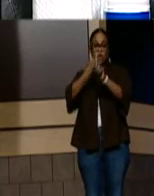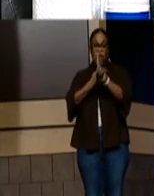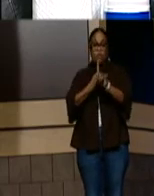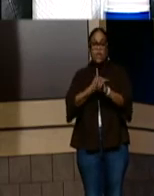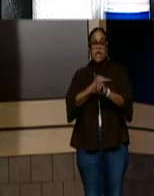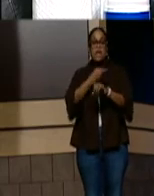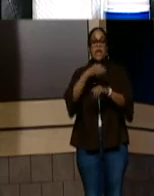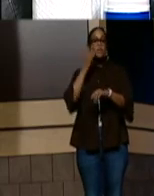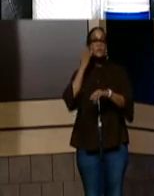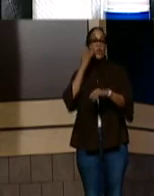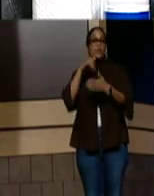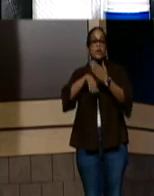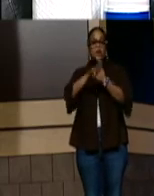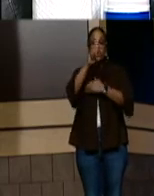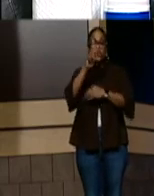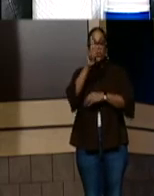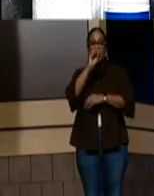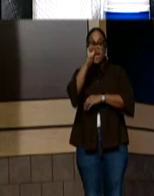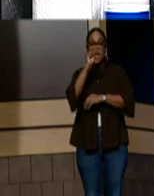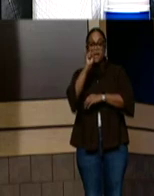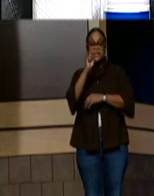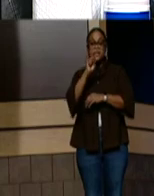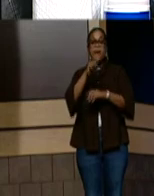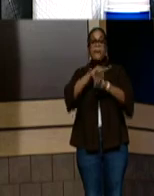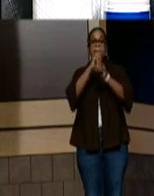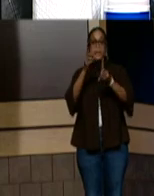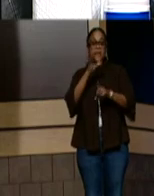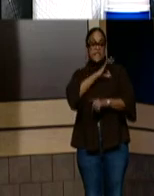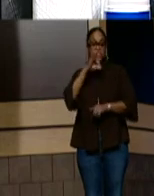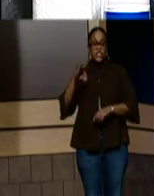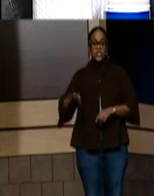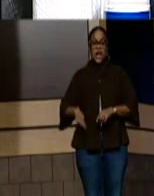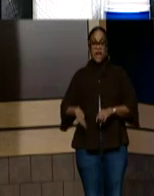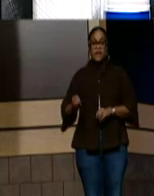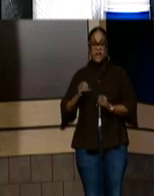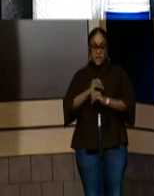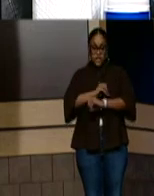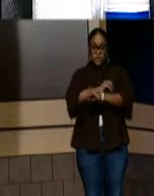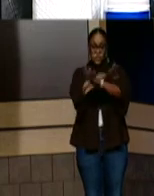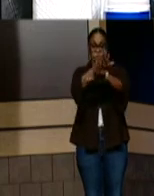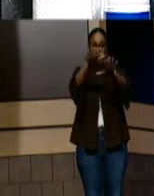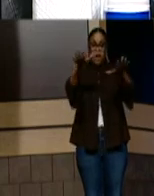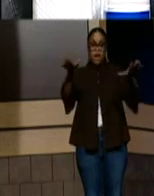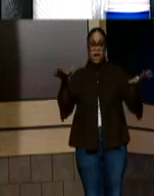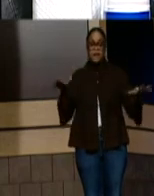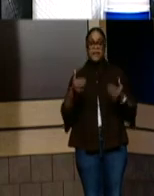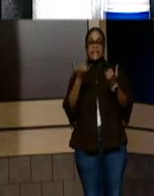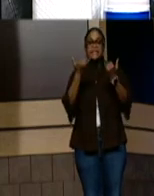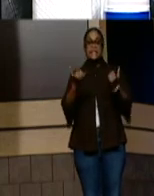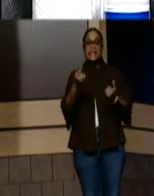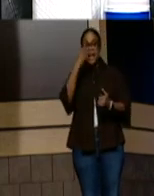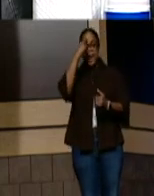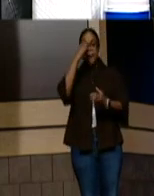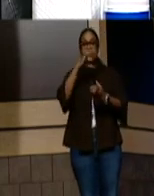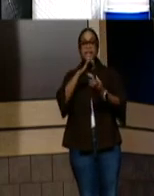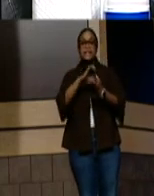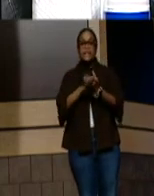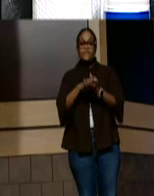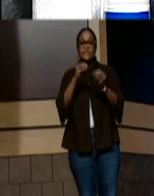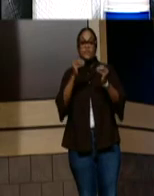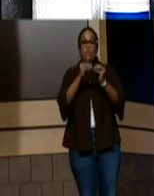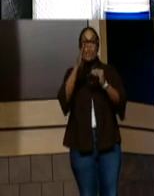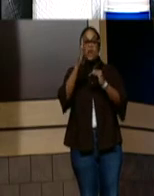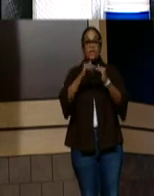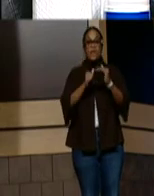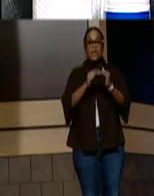U.S., but in China it was, and it spread. As of today, I believe there's been over 500,000